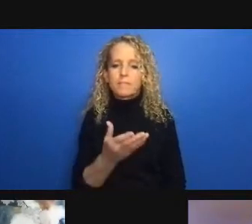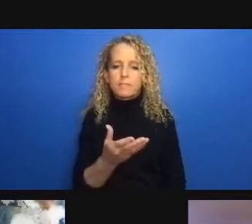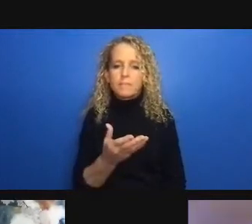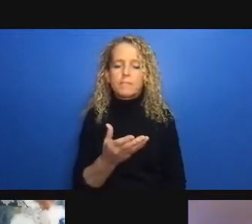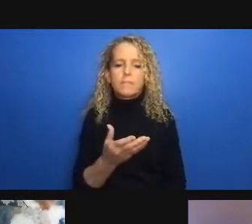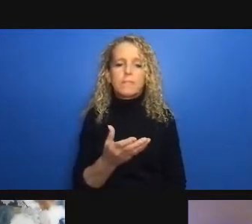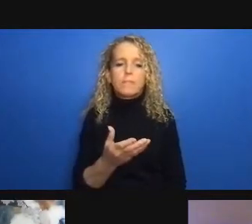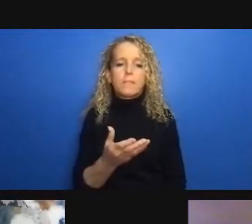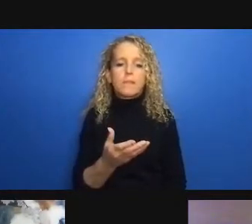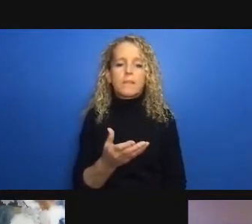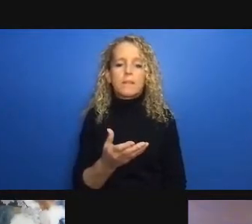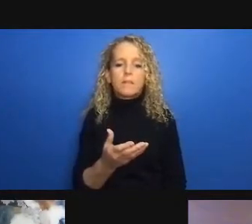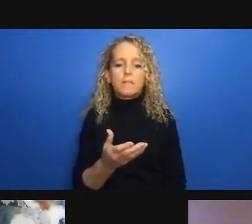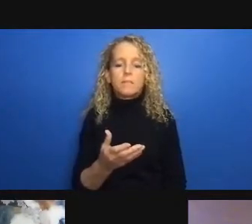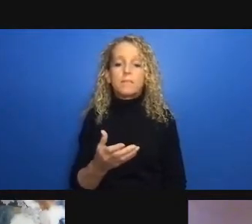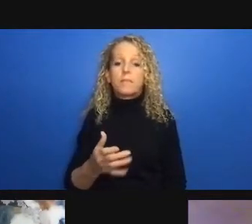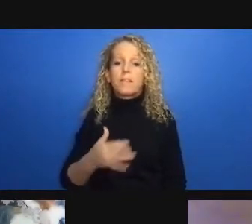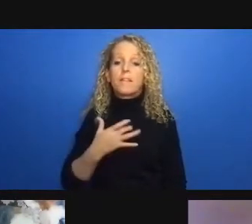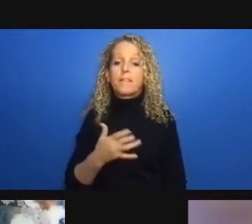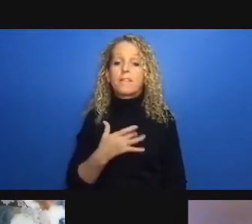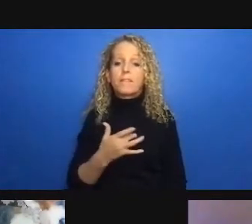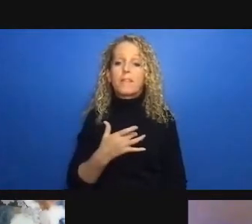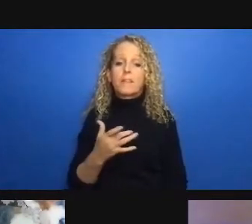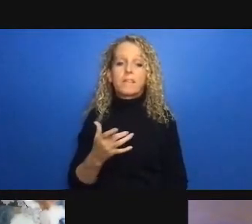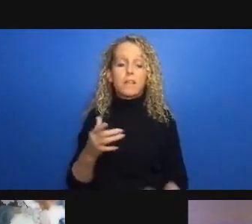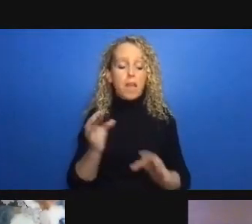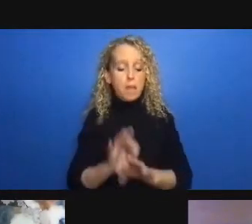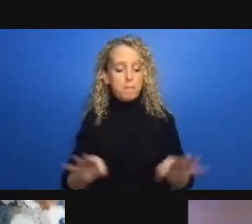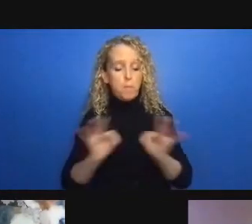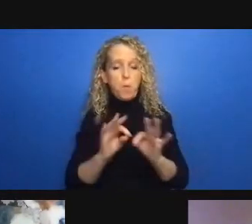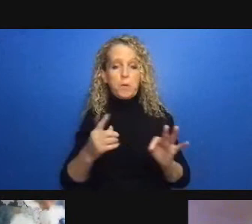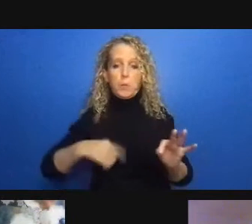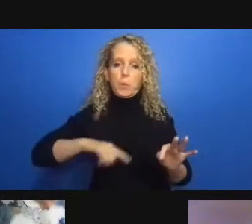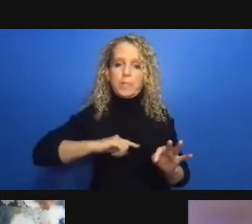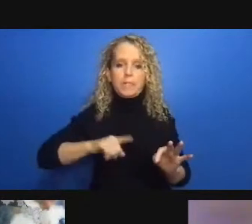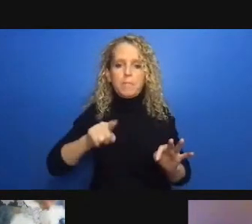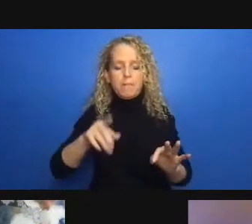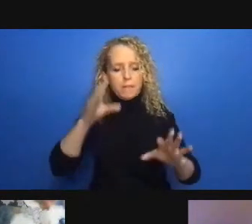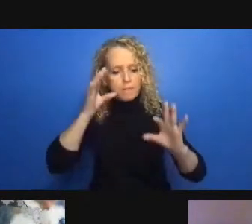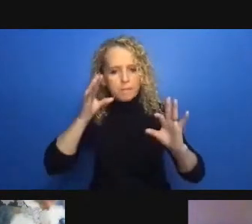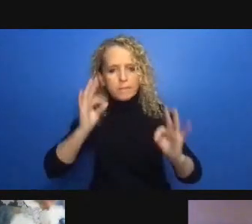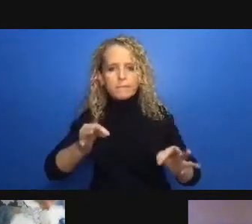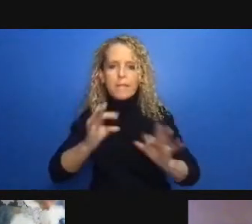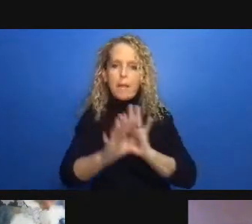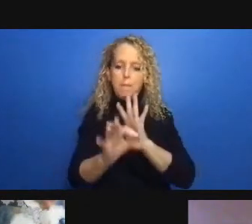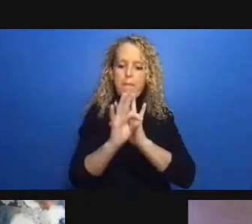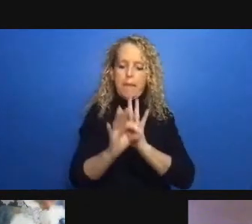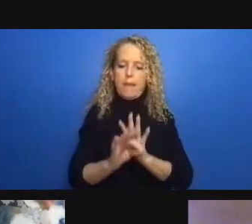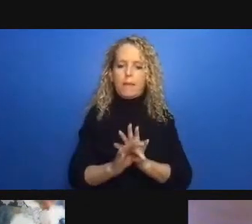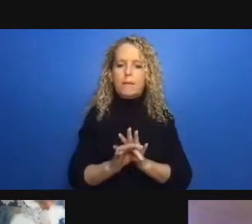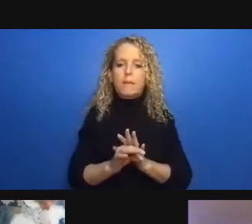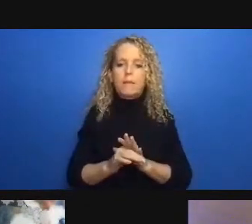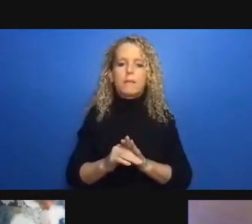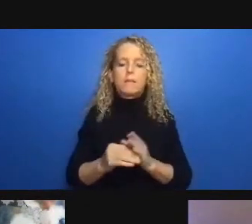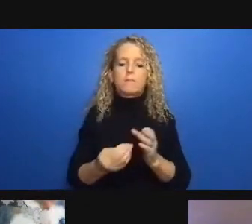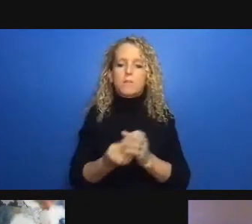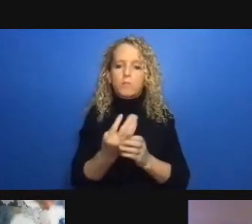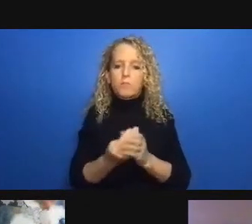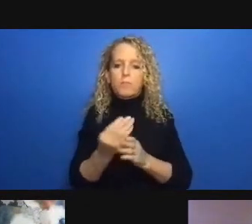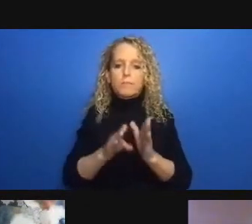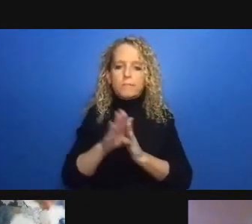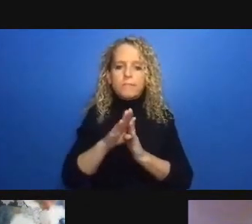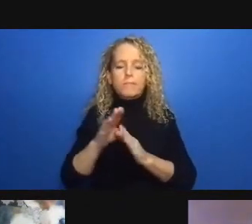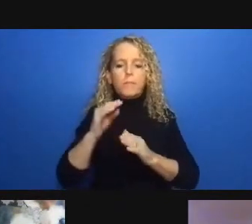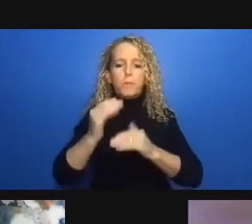in deciding what we should be processing and how we're going to sell that. And I think it comes